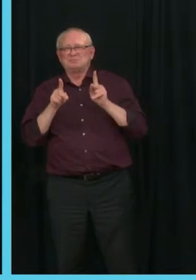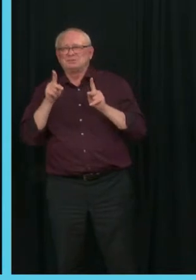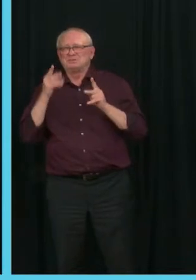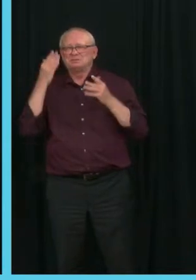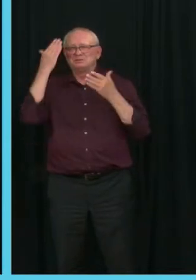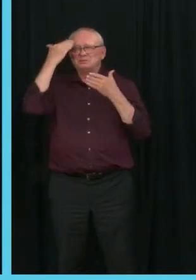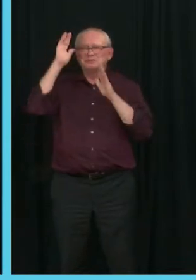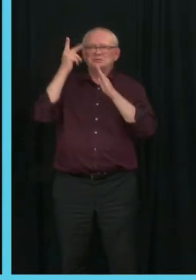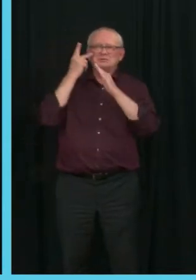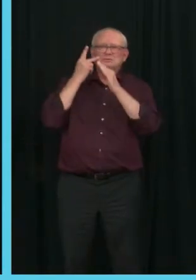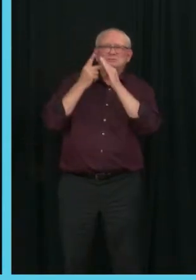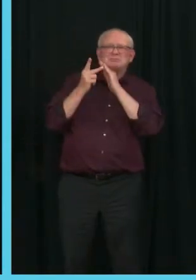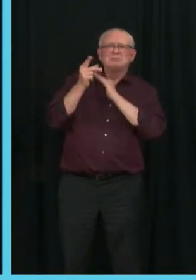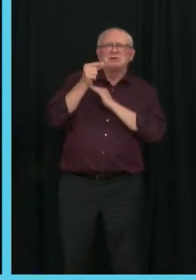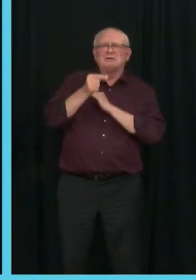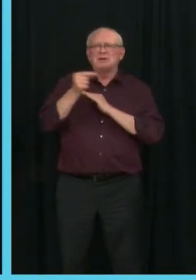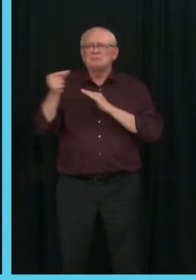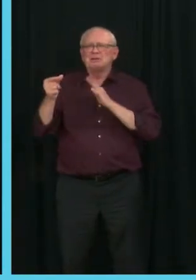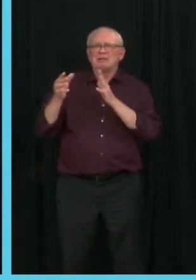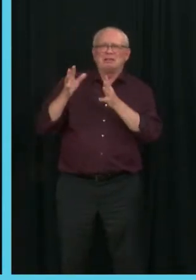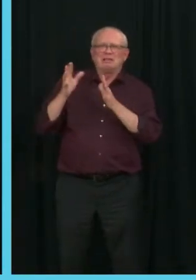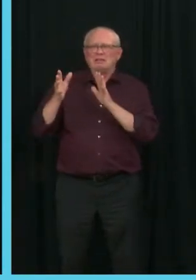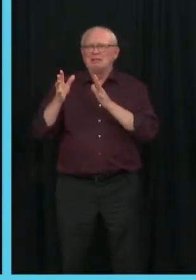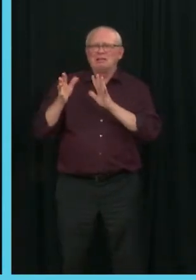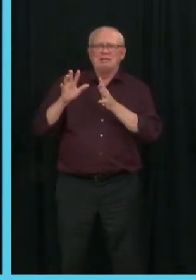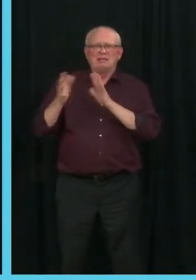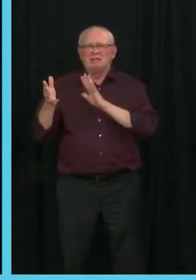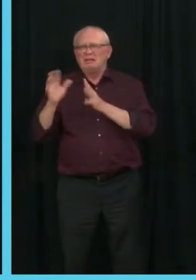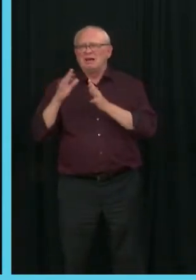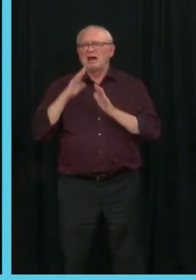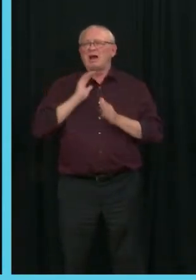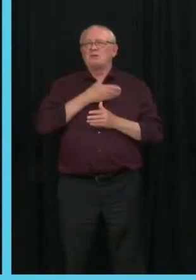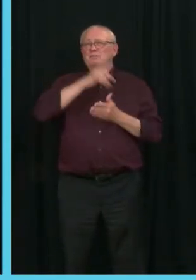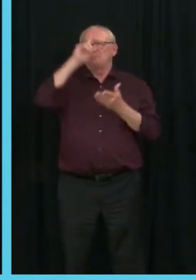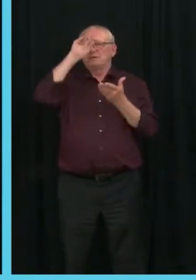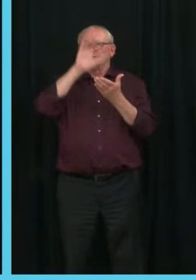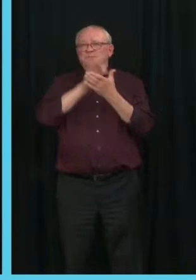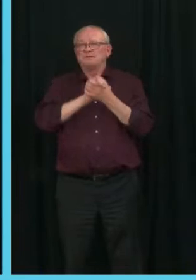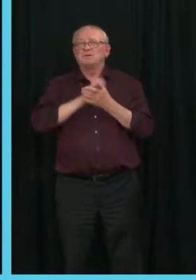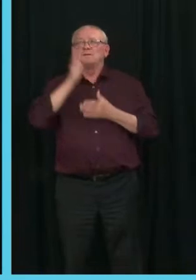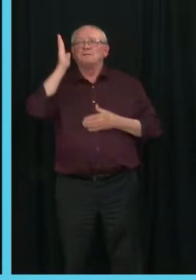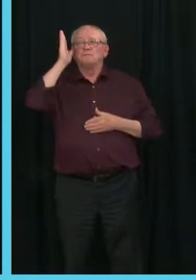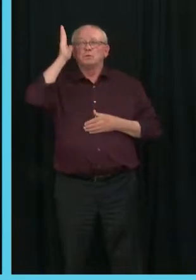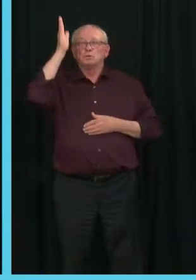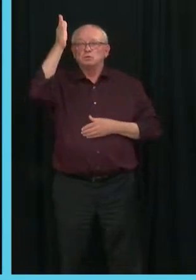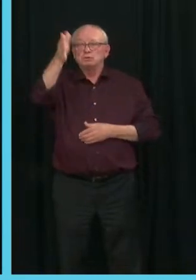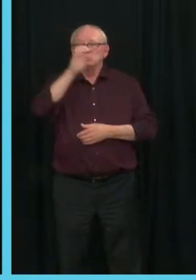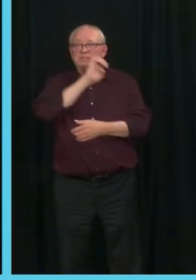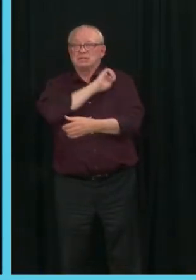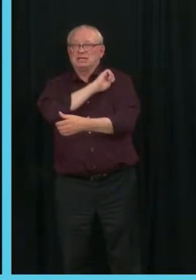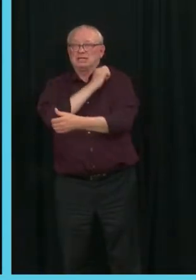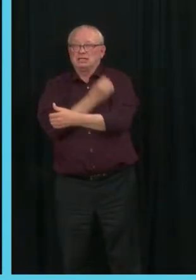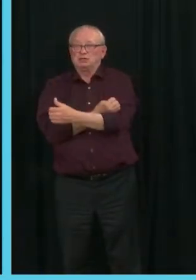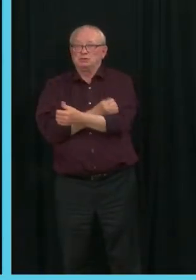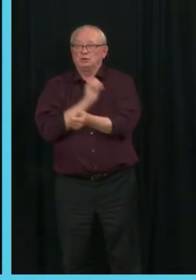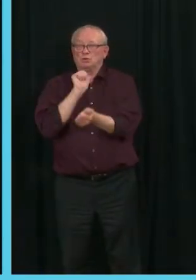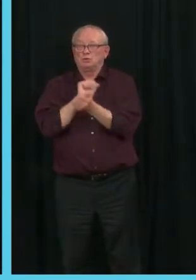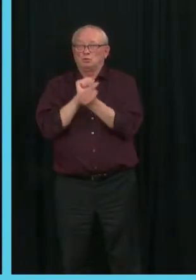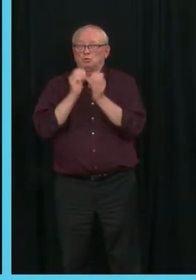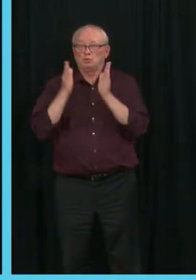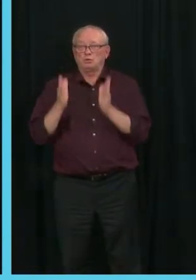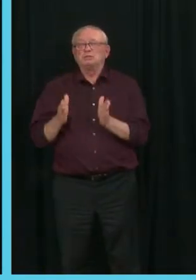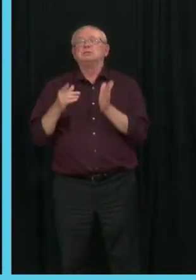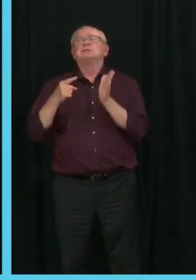it's necessary, if we are going to have a future for our energy workers, it's necessary that sometimes the government steps